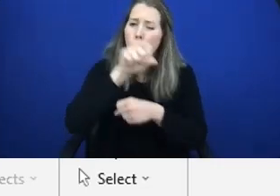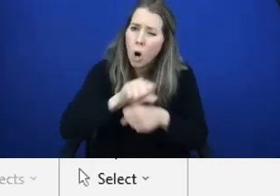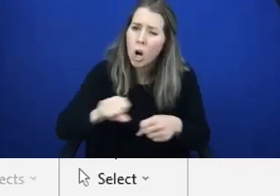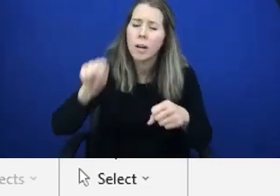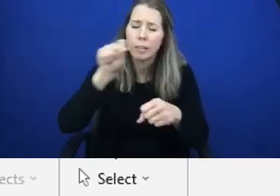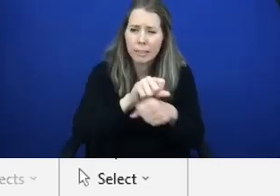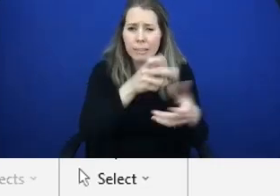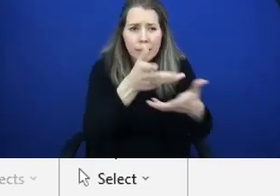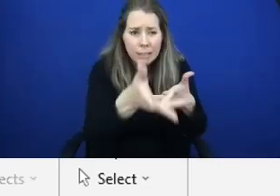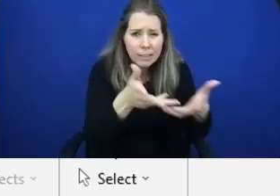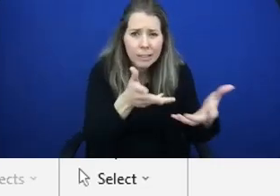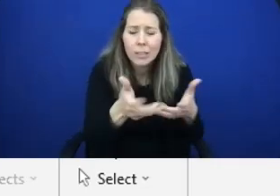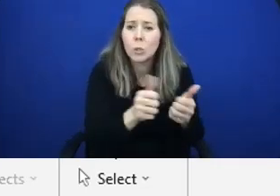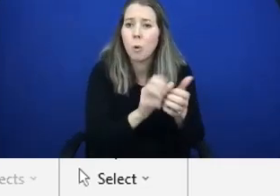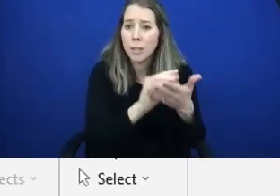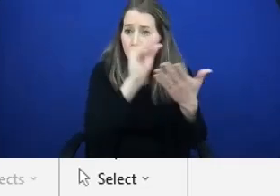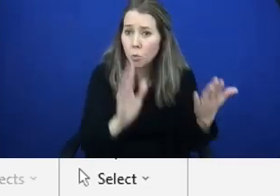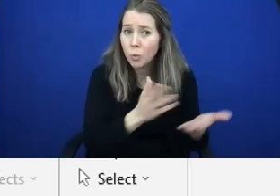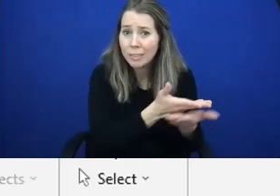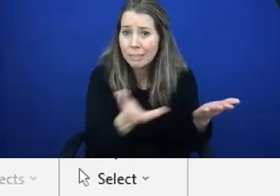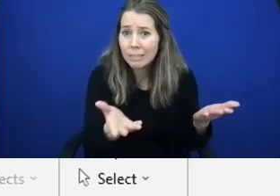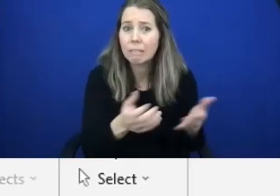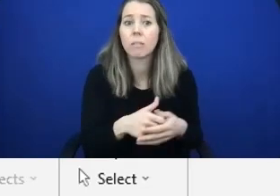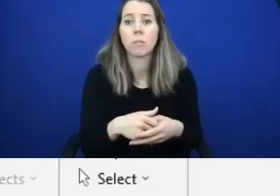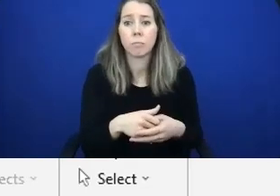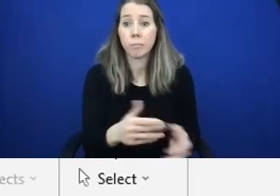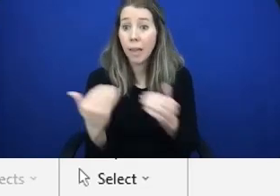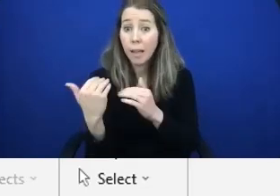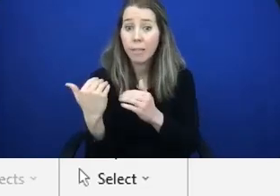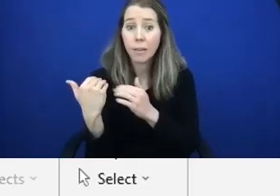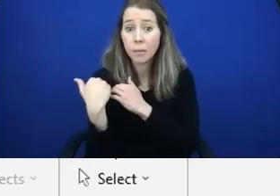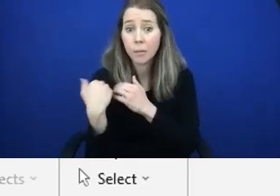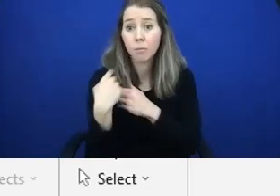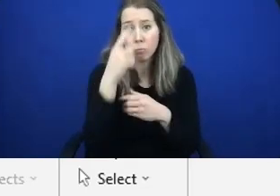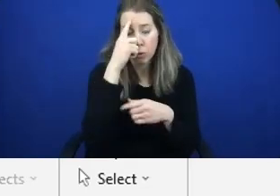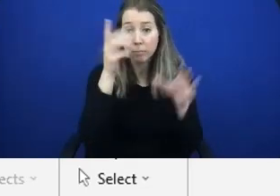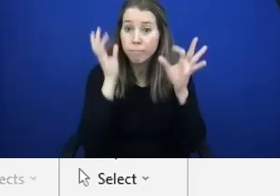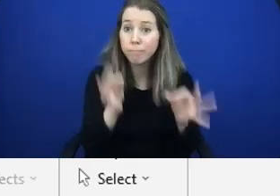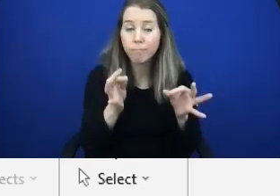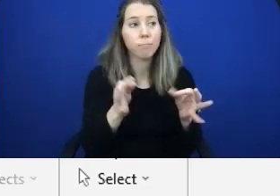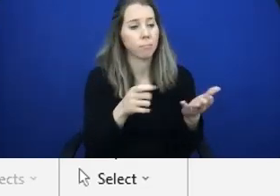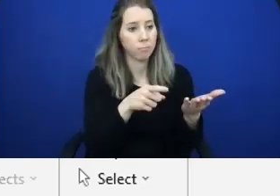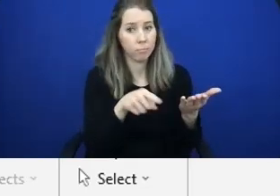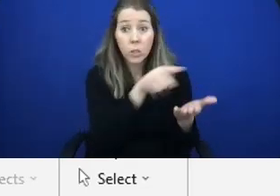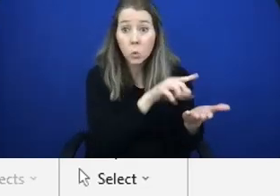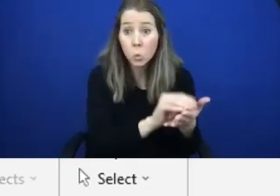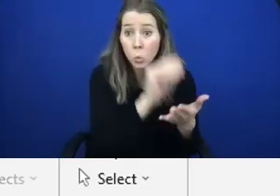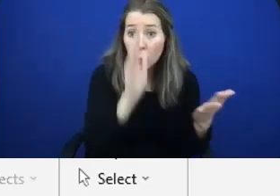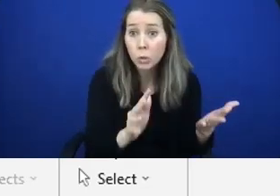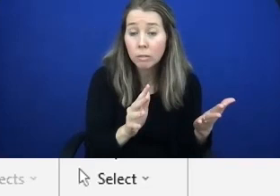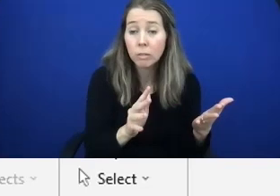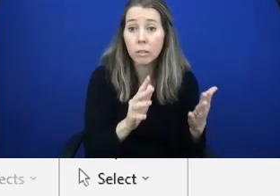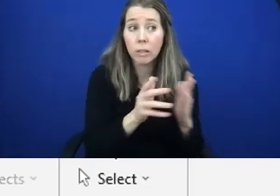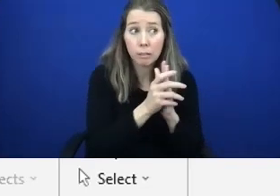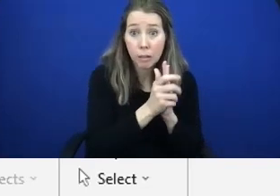the students and accountable for determining if the students are meeting the